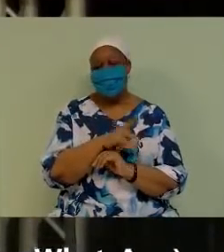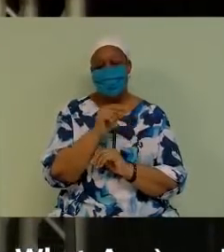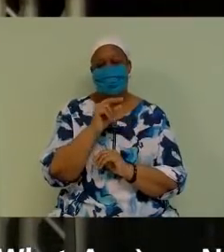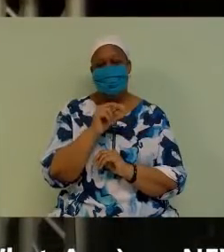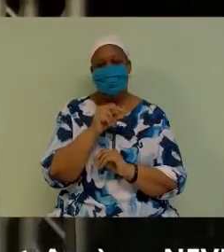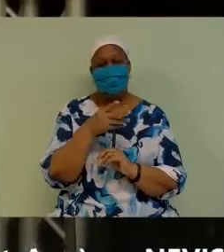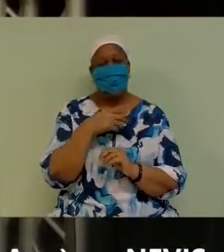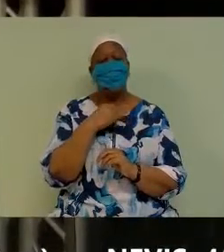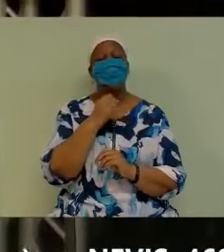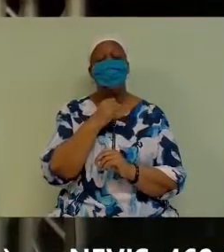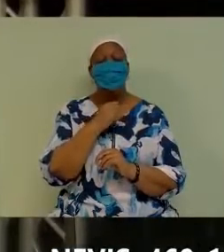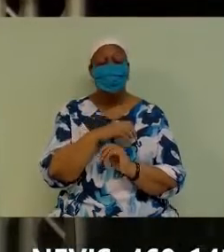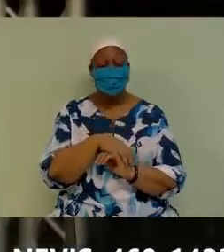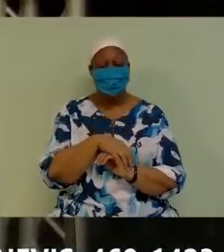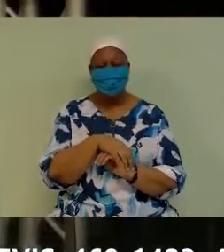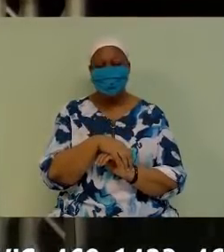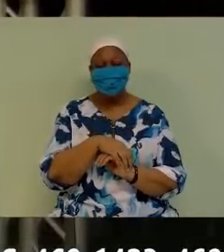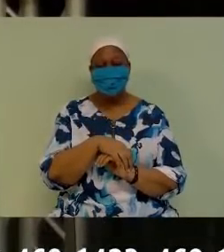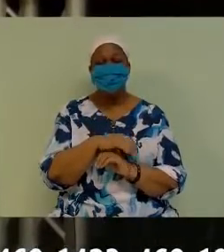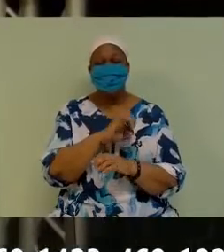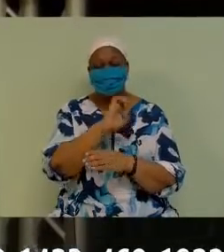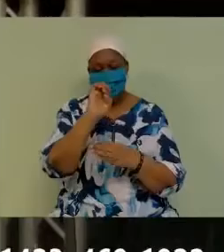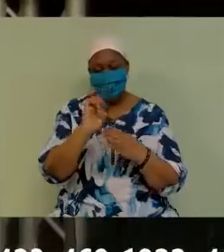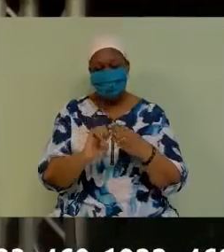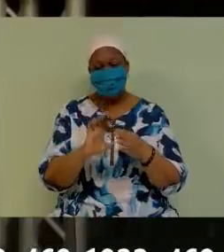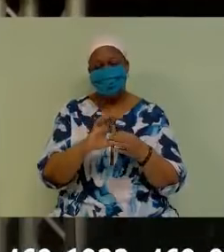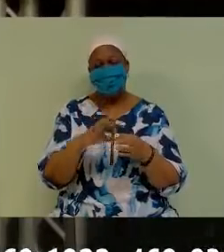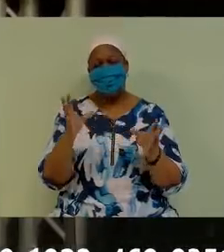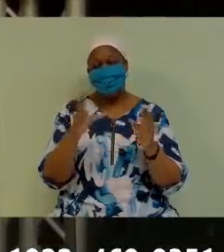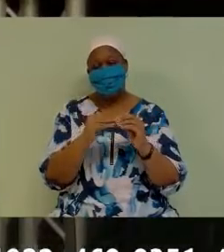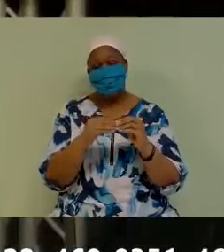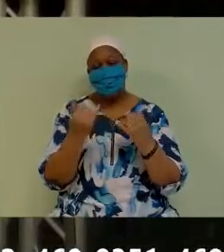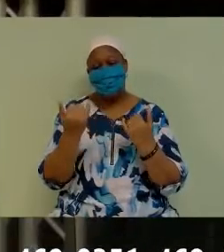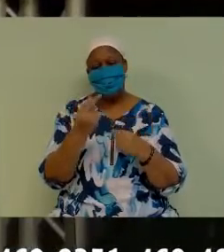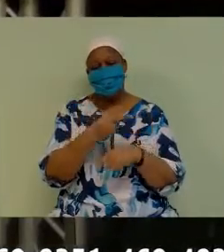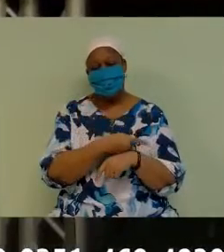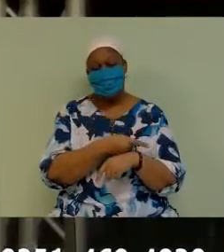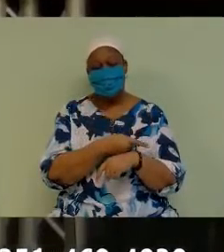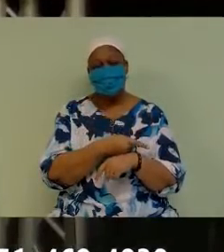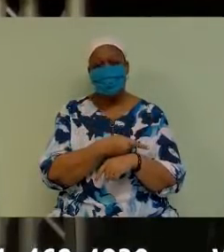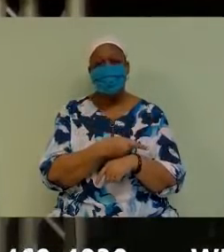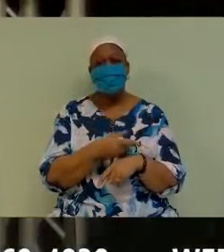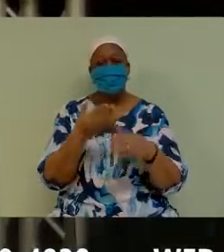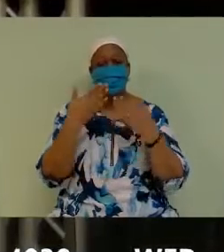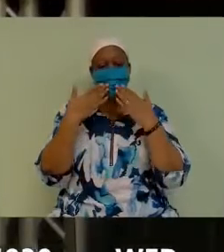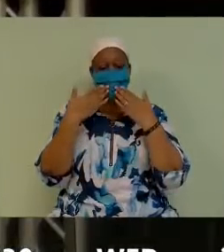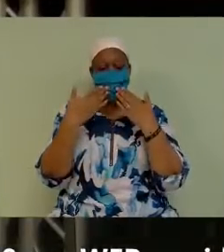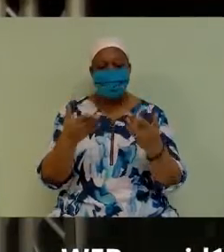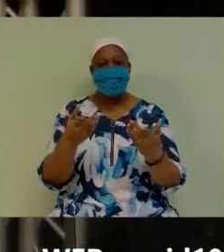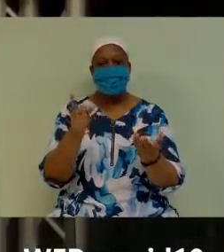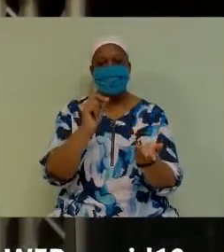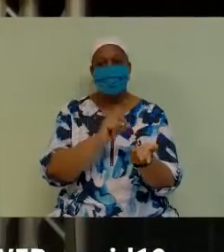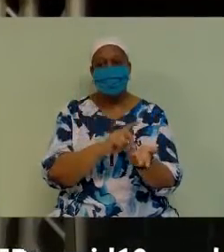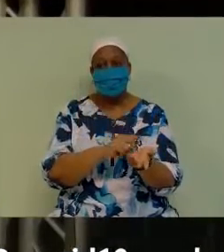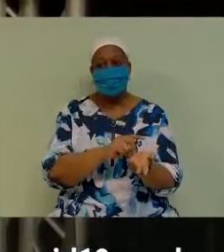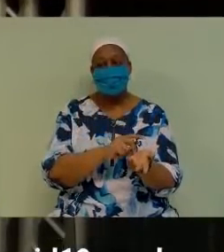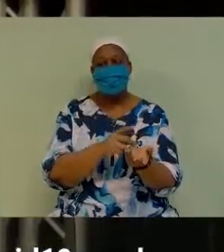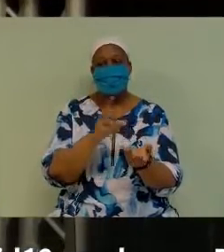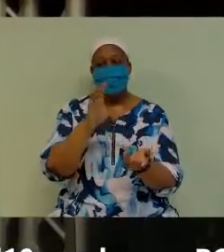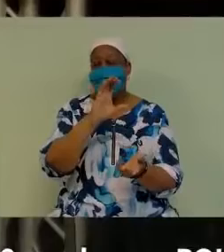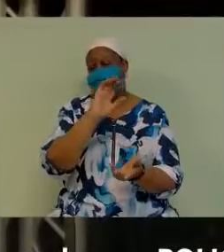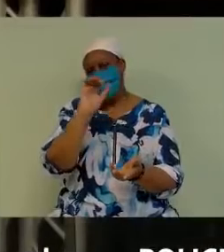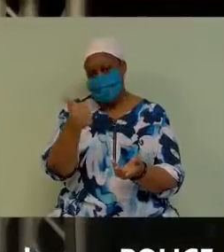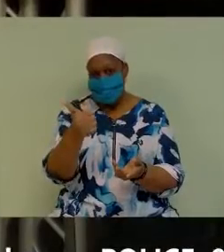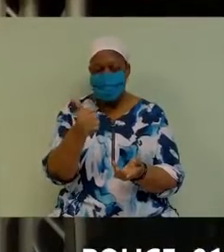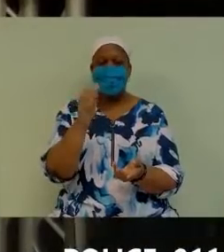So that brings us to the end of our briefing for today. We thank Dr. Lincoln Carty, who happens to be